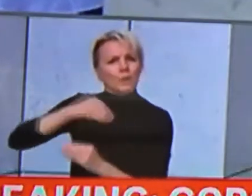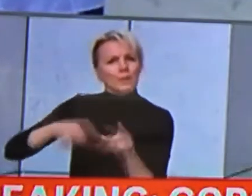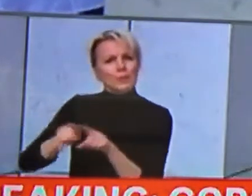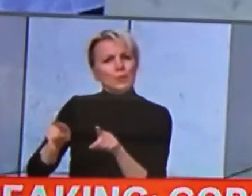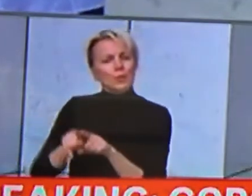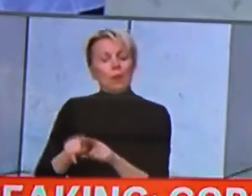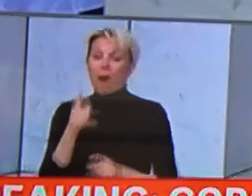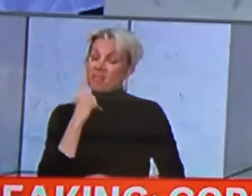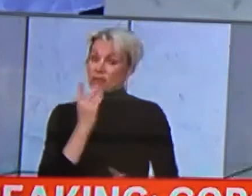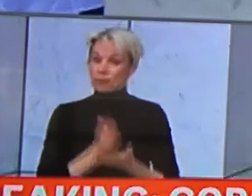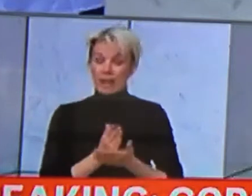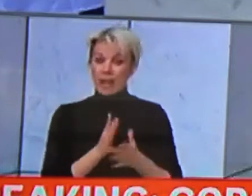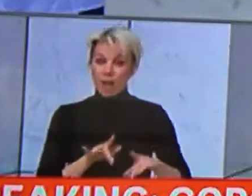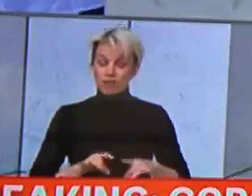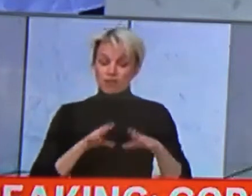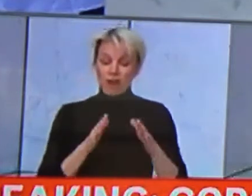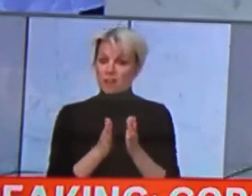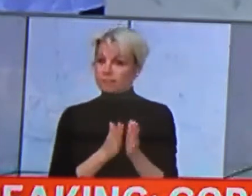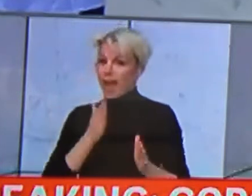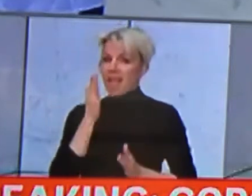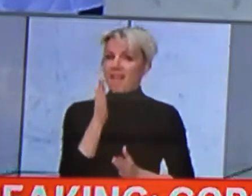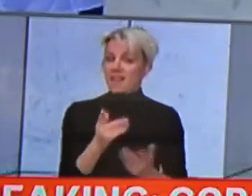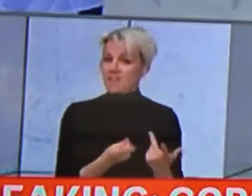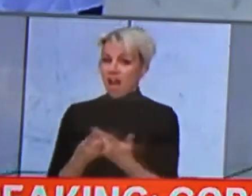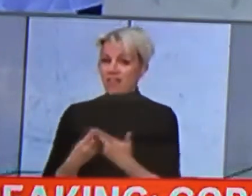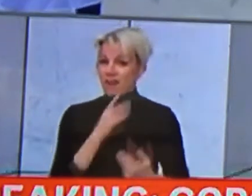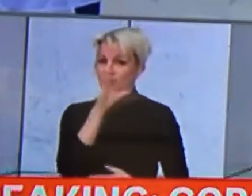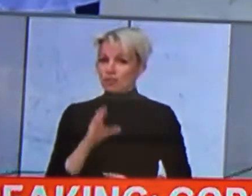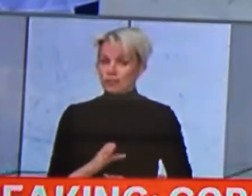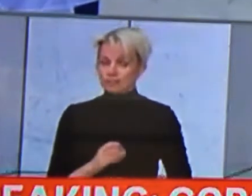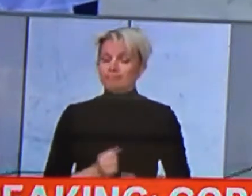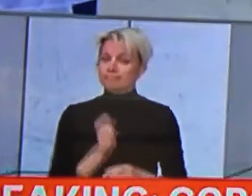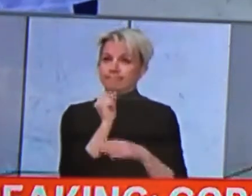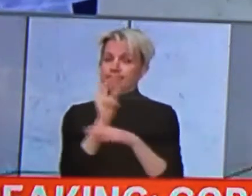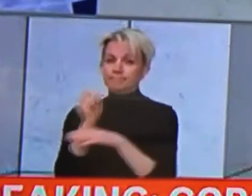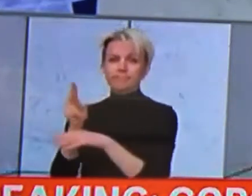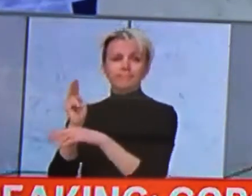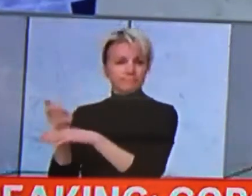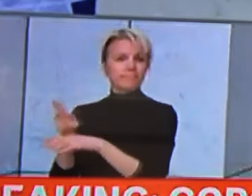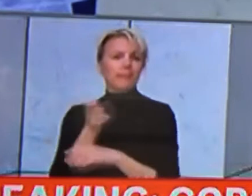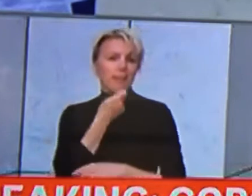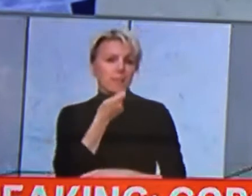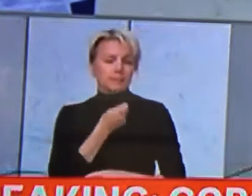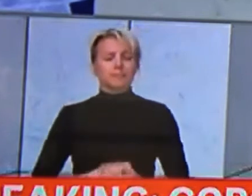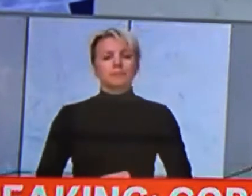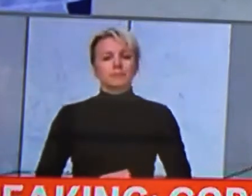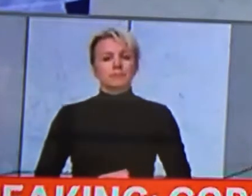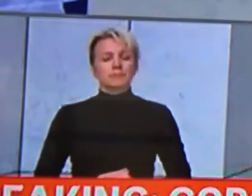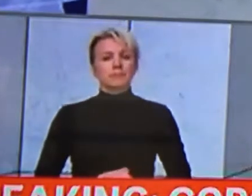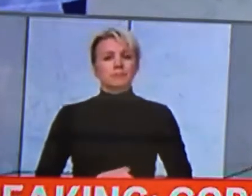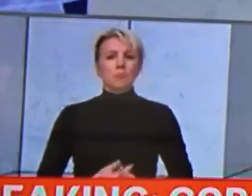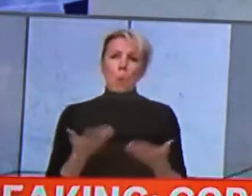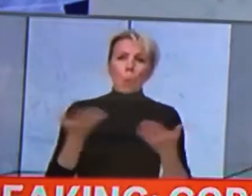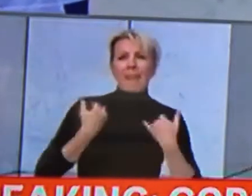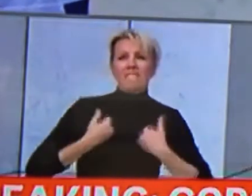think fares very, very, very well. In terms of where it started and how it started, not a time for that.